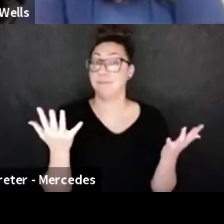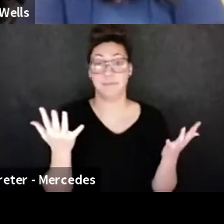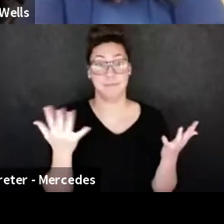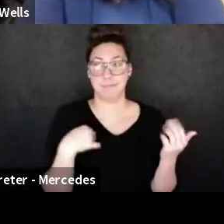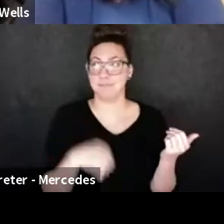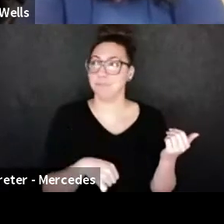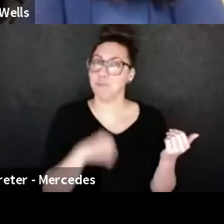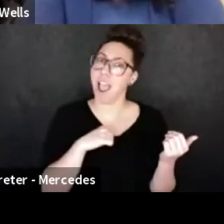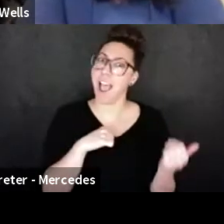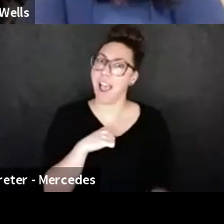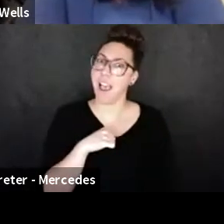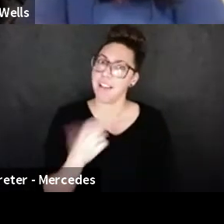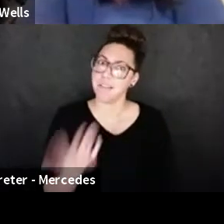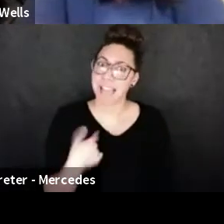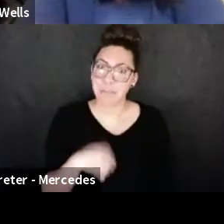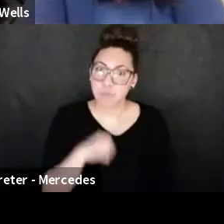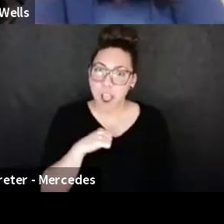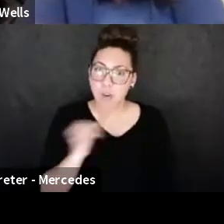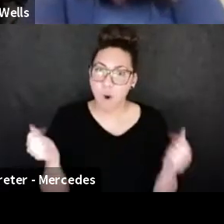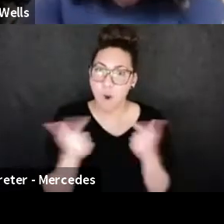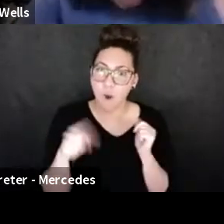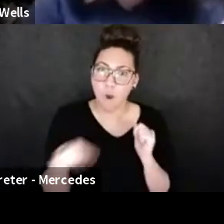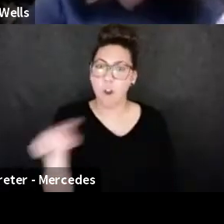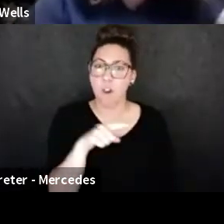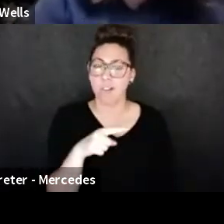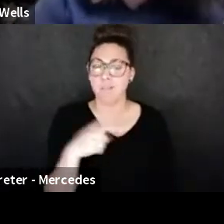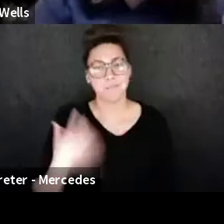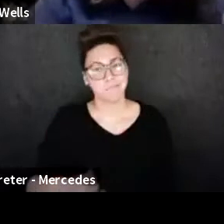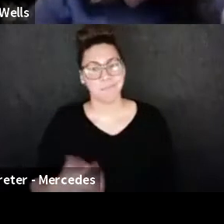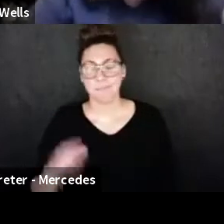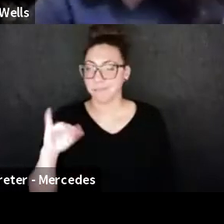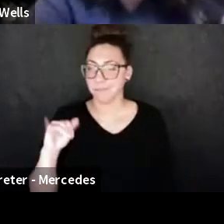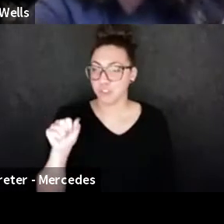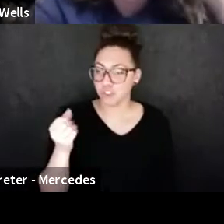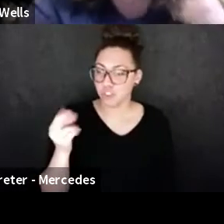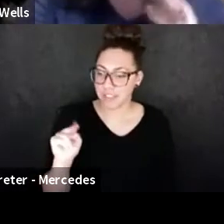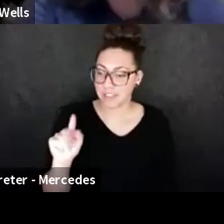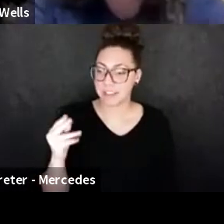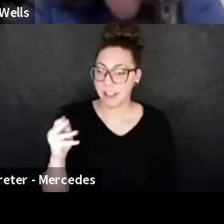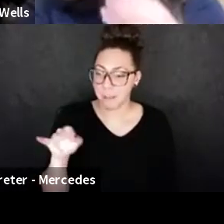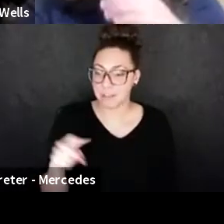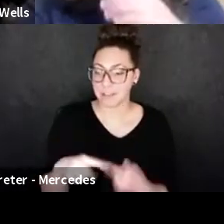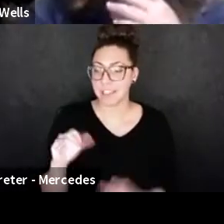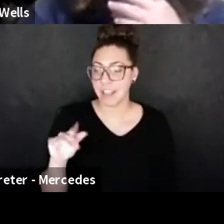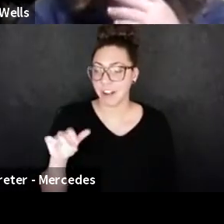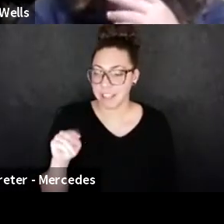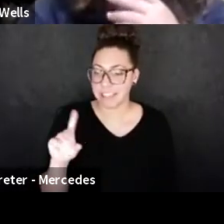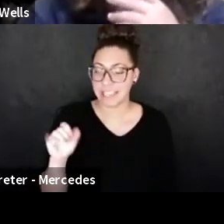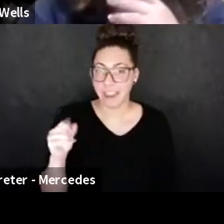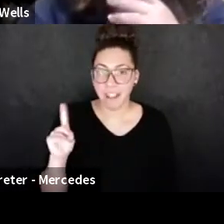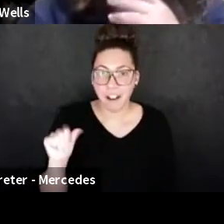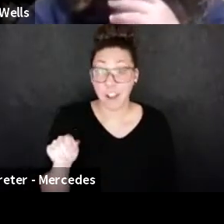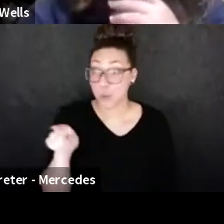proud. I'm really just proud of all of you. Jason Thomas, Carolyn Deanda, you as